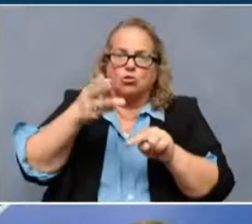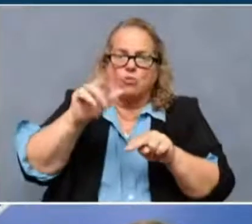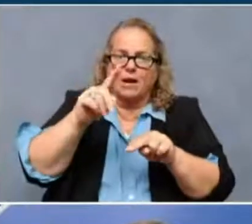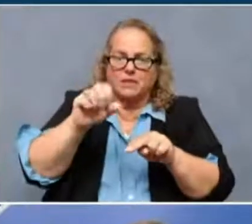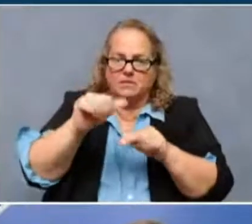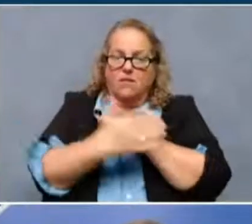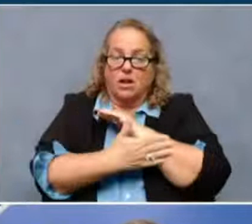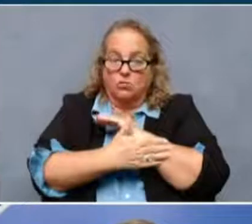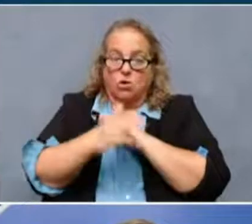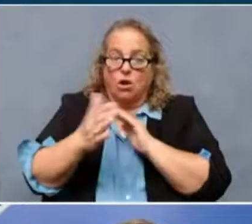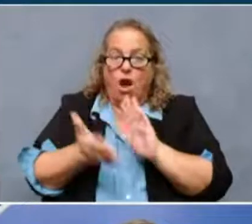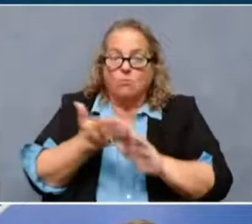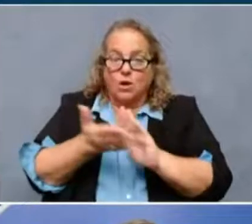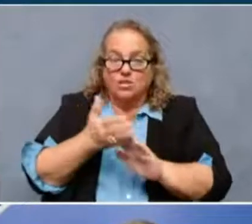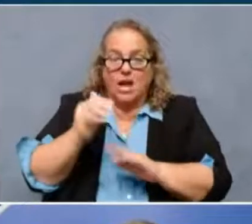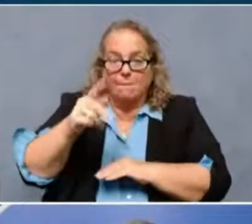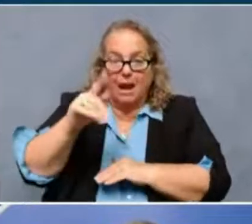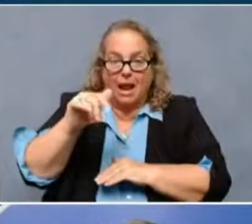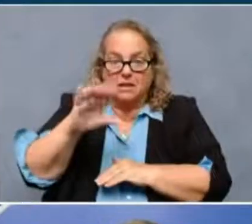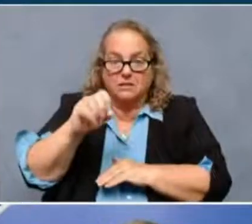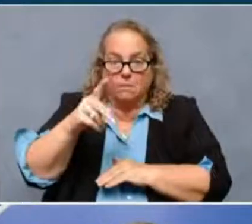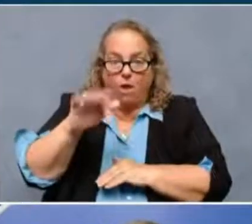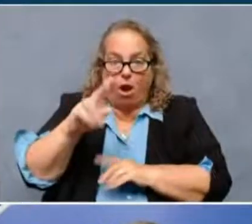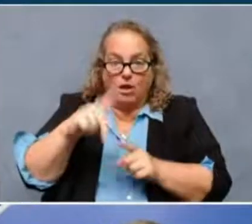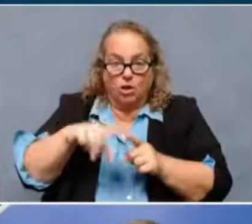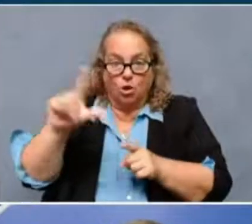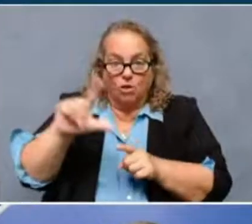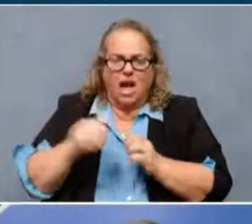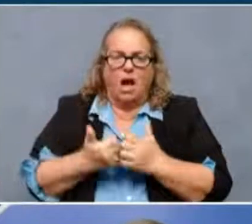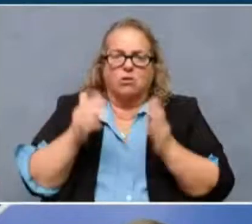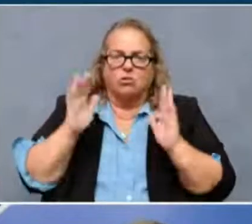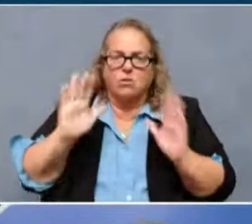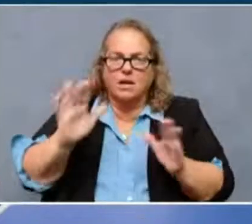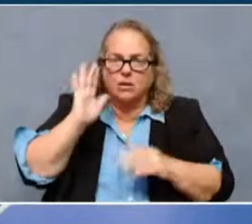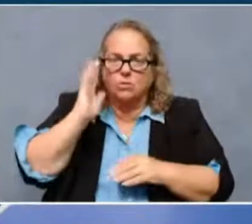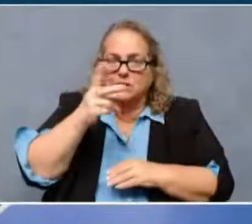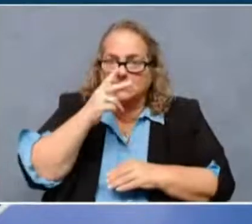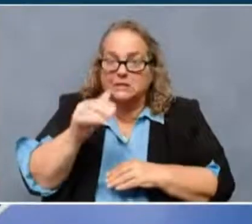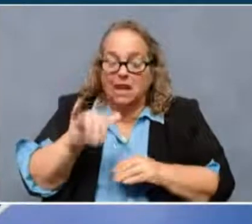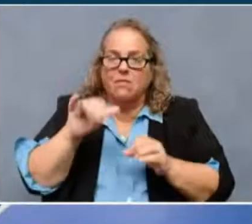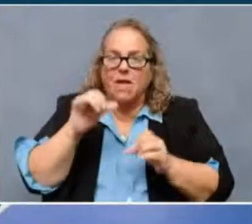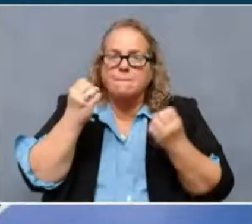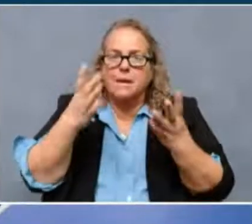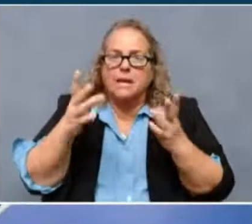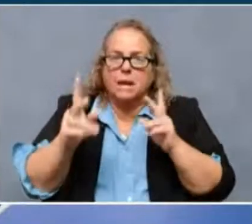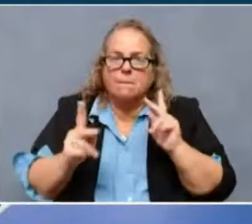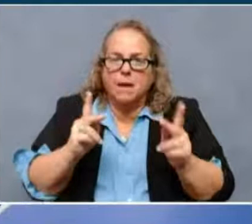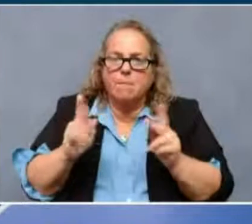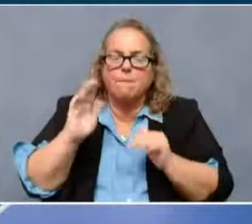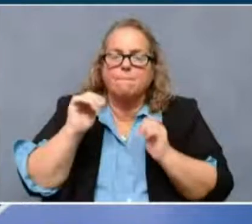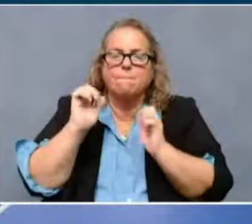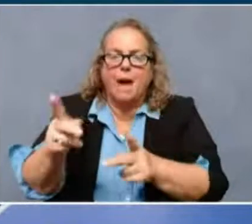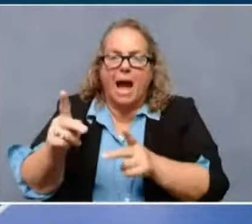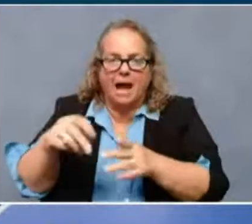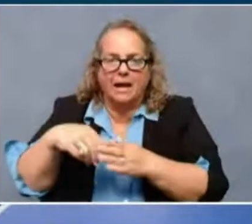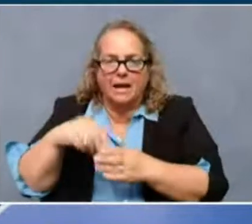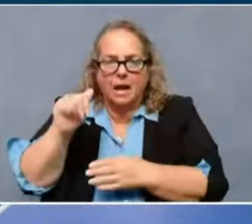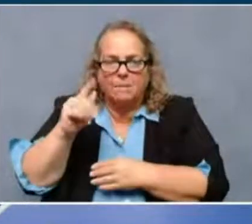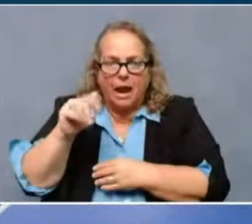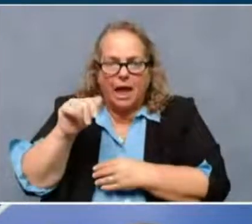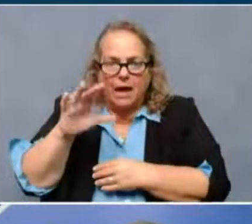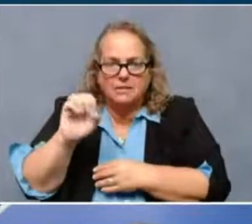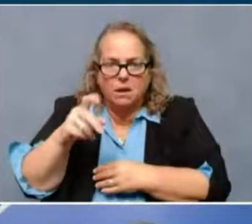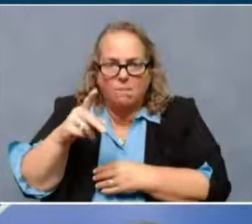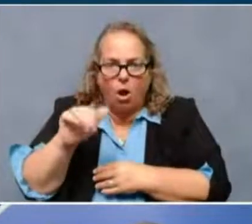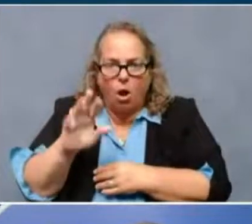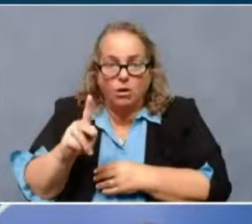Park in Louisville. And how great will it be to see that many people back at Appliance Park? It's going to add to the more